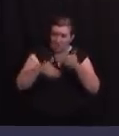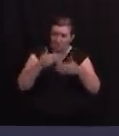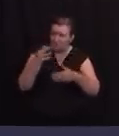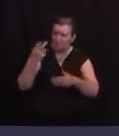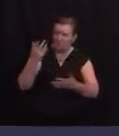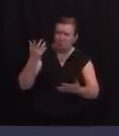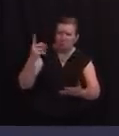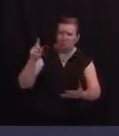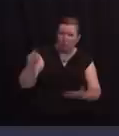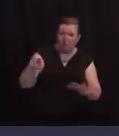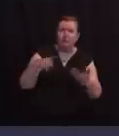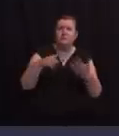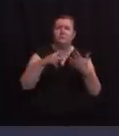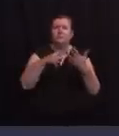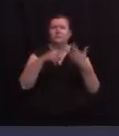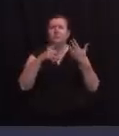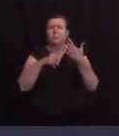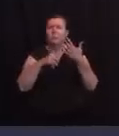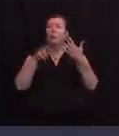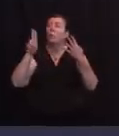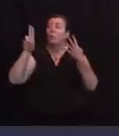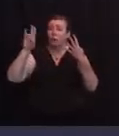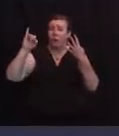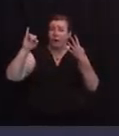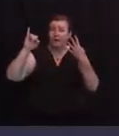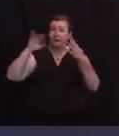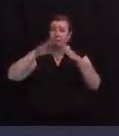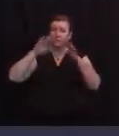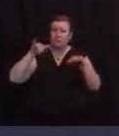the unemployment system? We saw how overwhelmed. Why not, sorry?